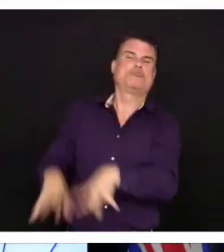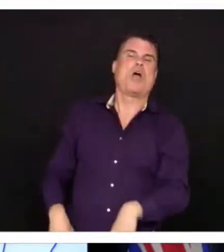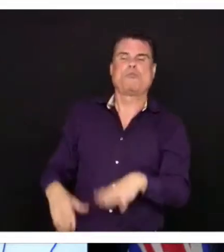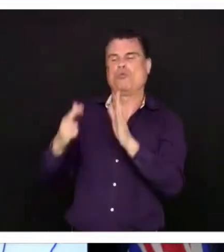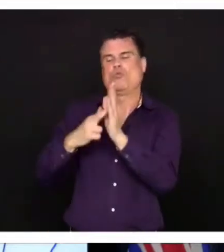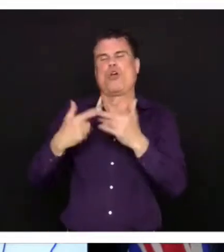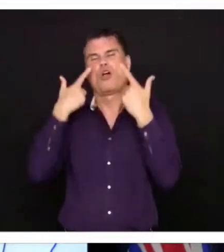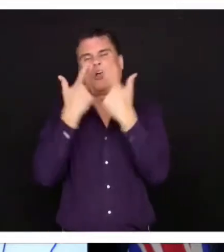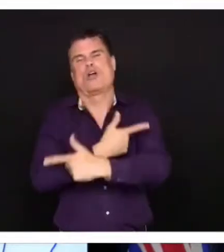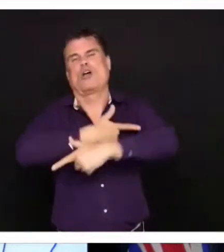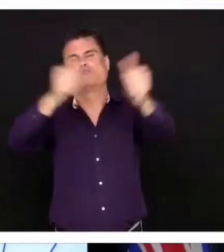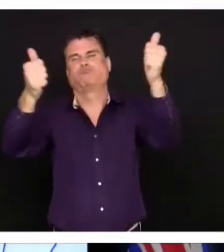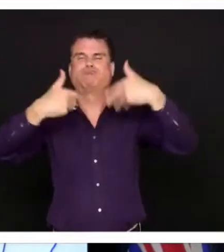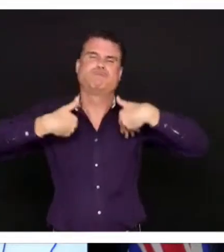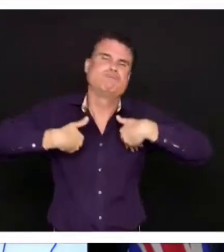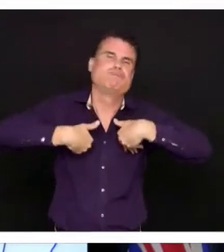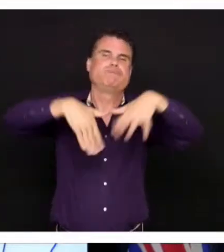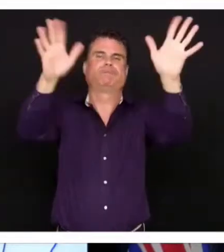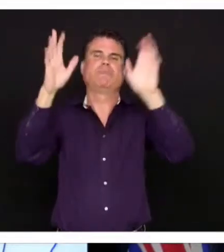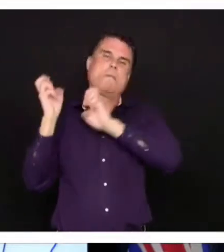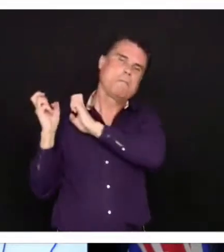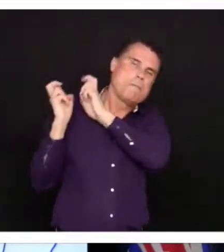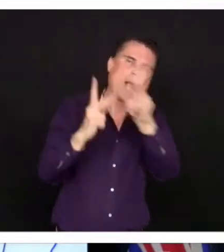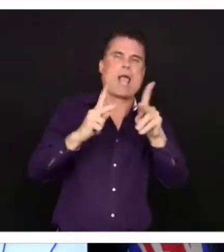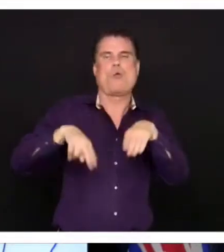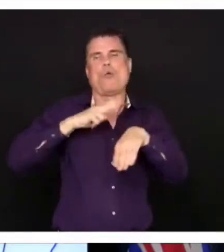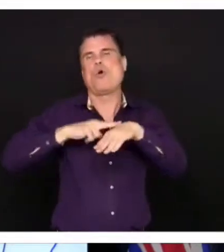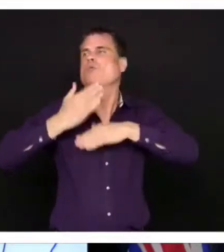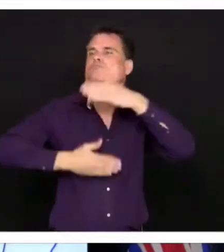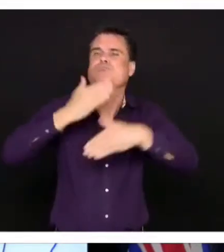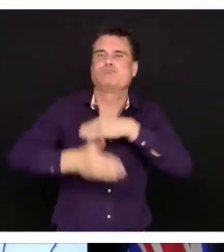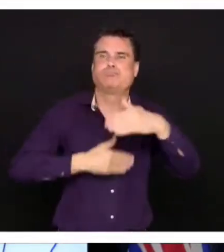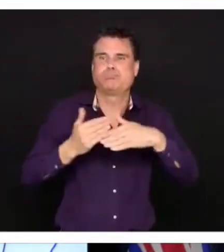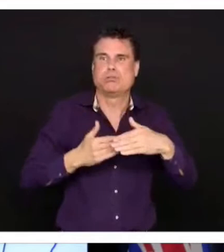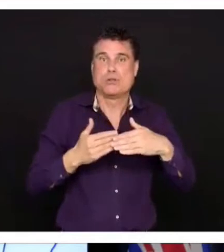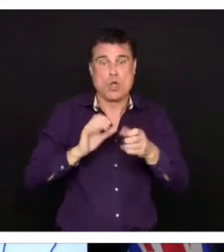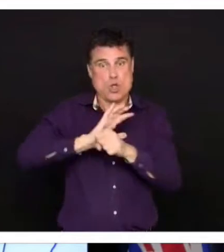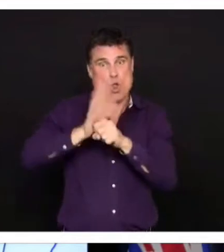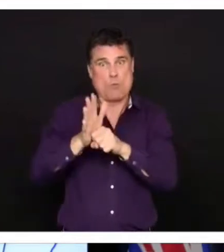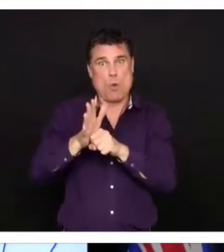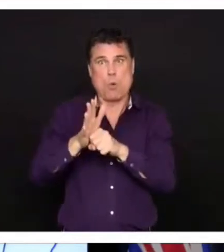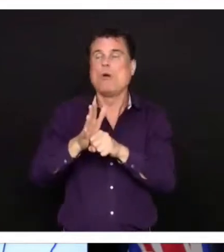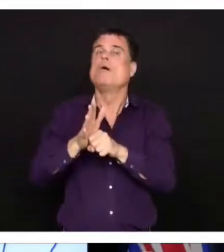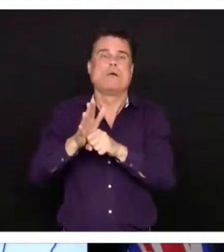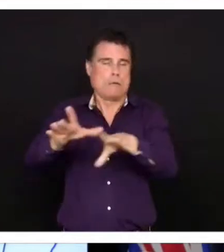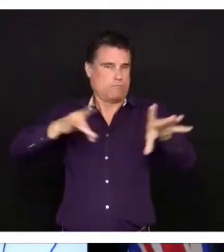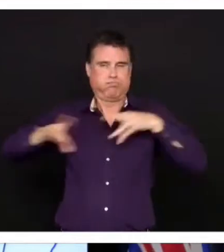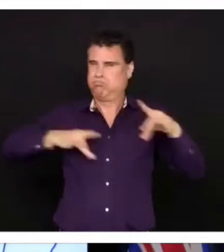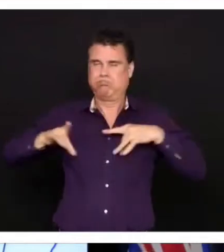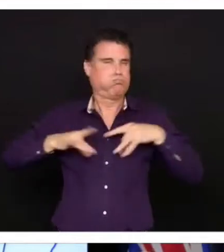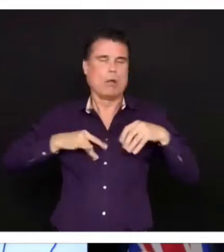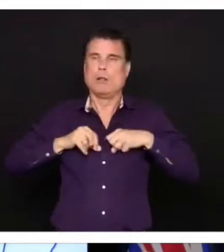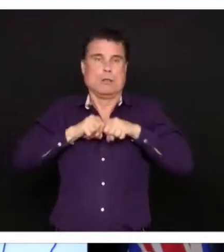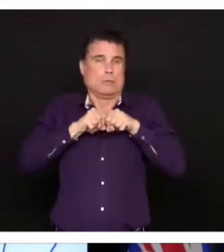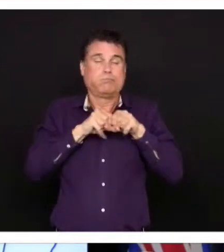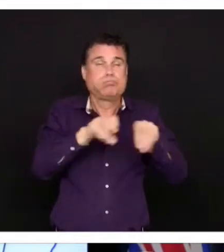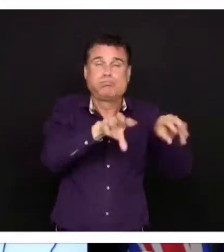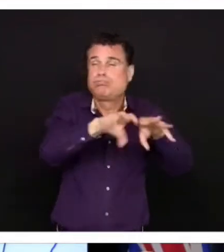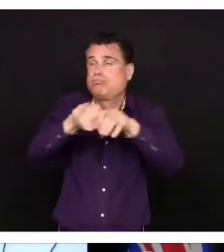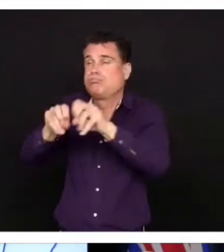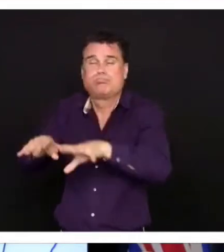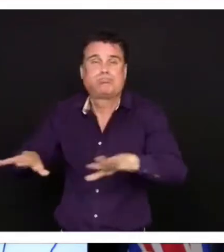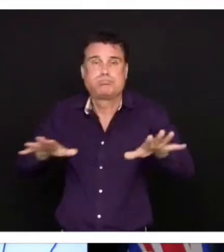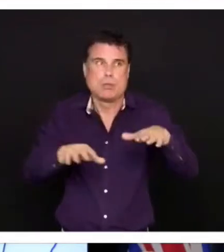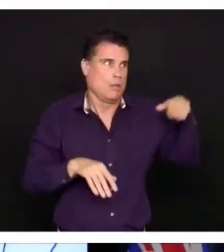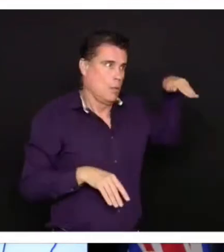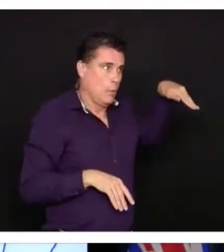longer will be for naught if we don't continue to take those measures now and thoughtfully and carefully open